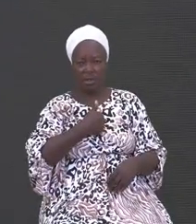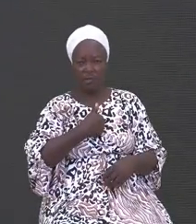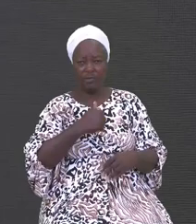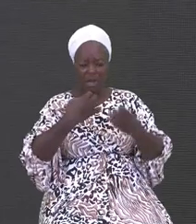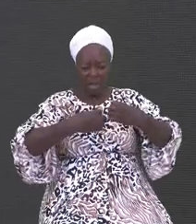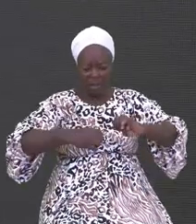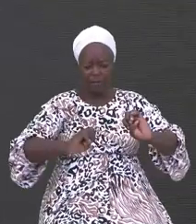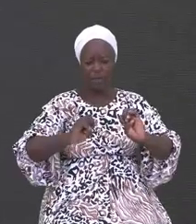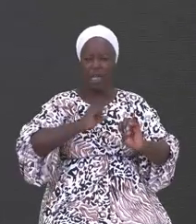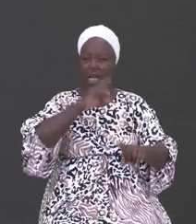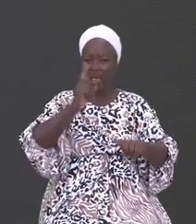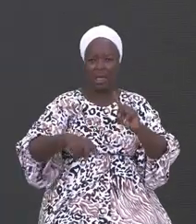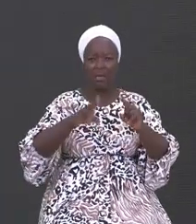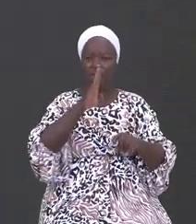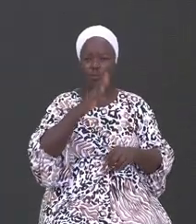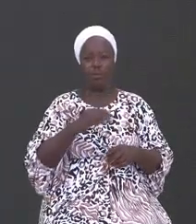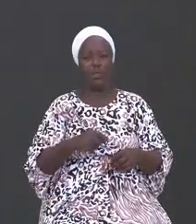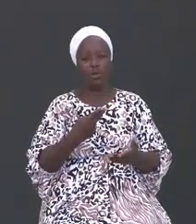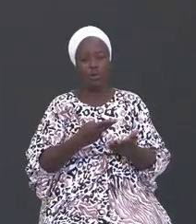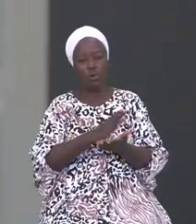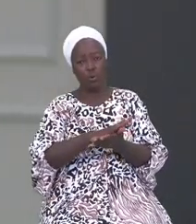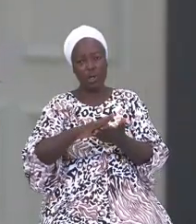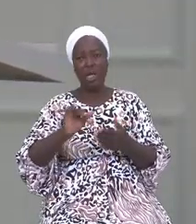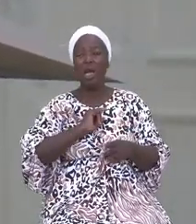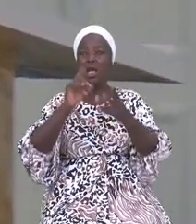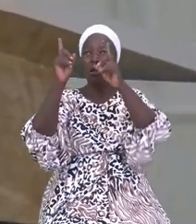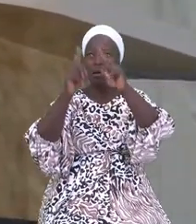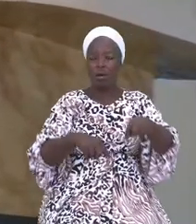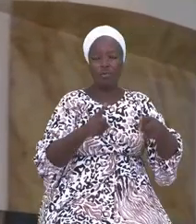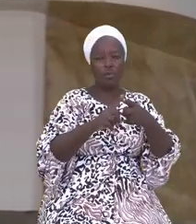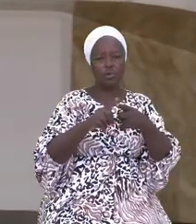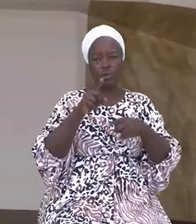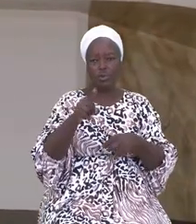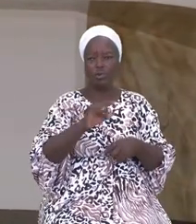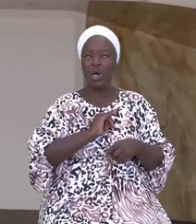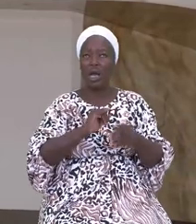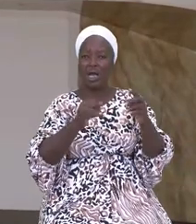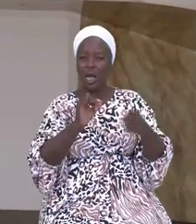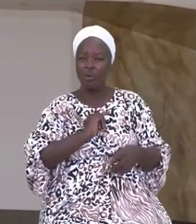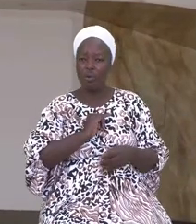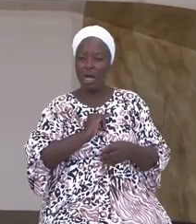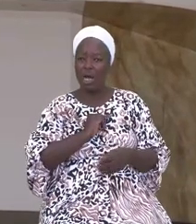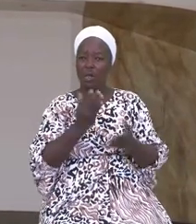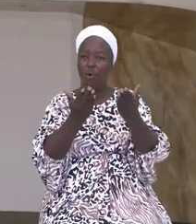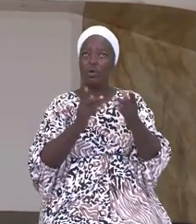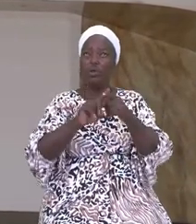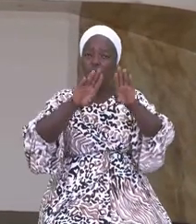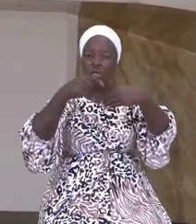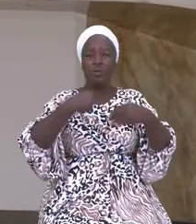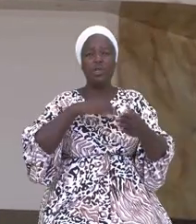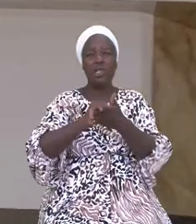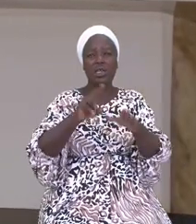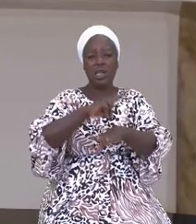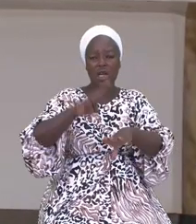I cannot be holy. I come to you. I want you to grant me that nature of yours, which